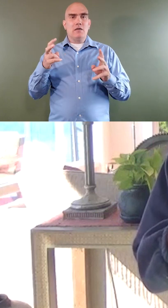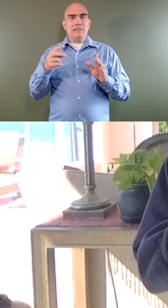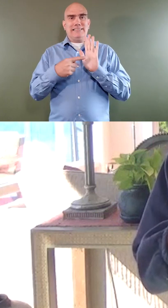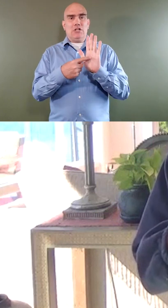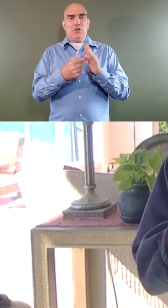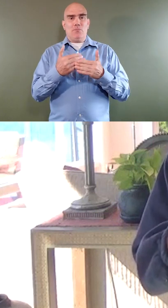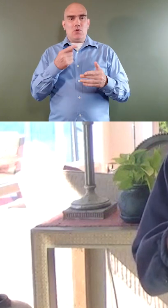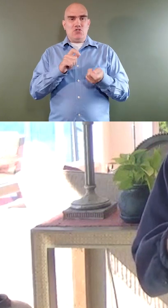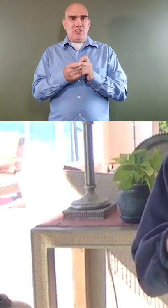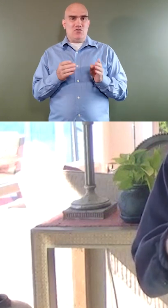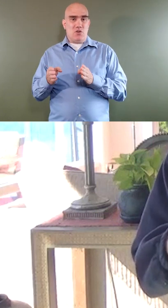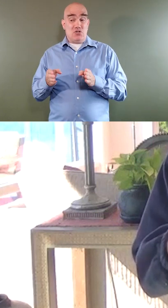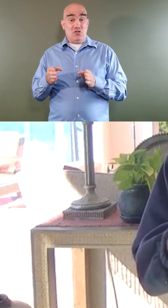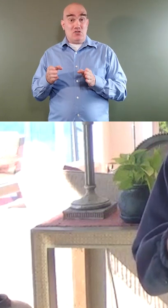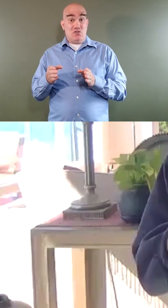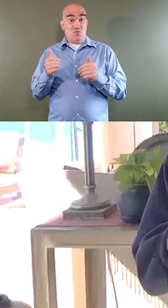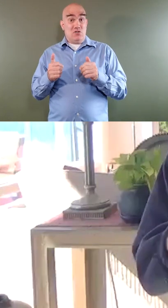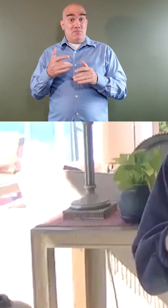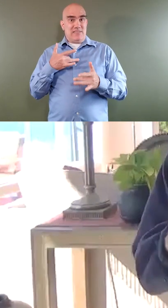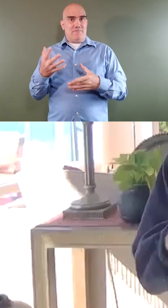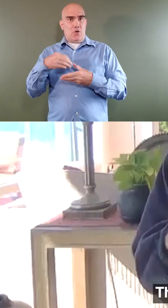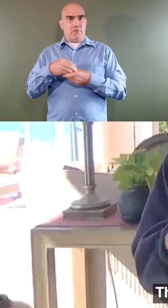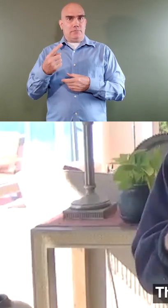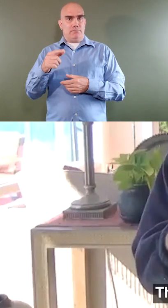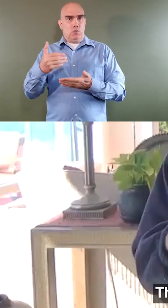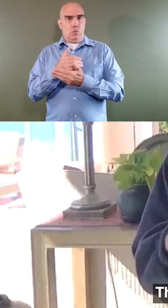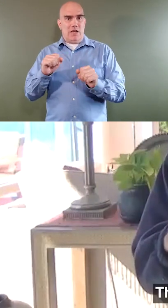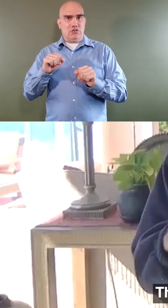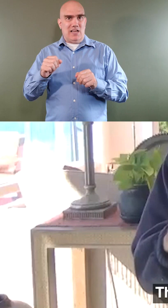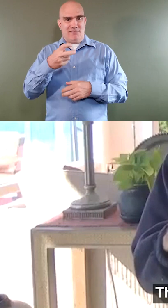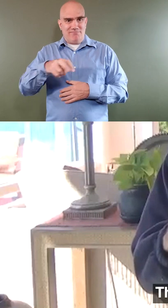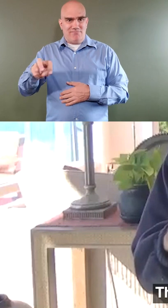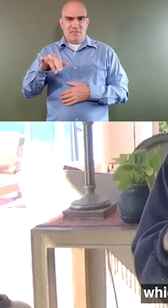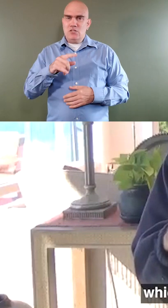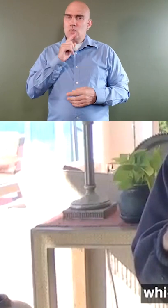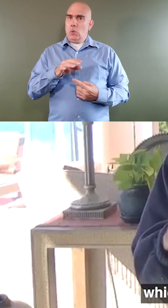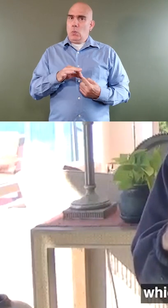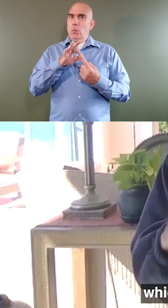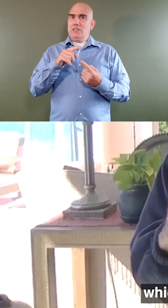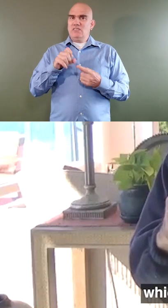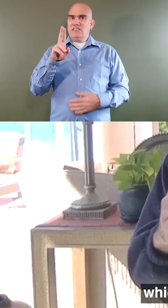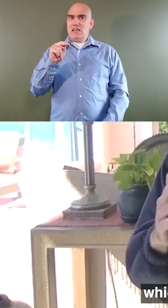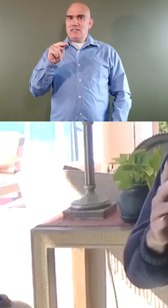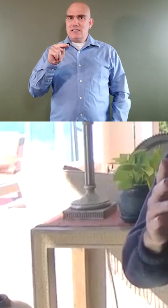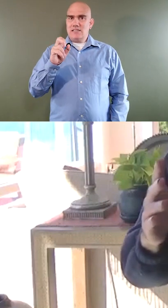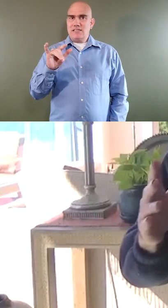which usually involves doing another application. This is very unique to sun style, which you don't see in other